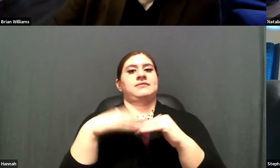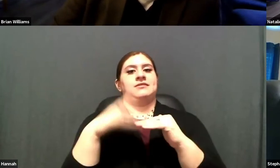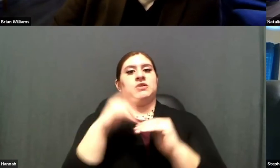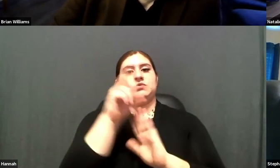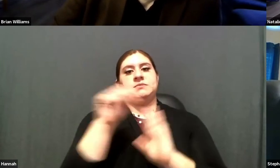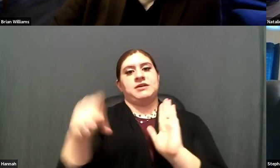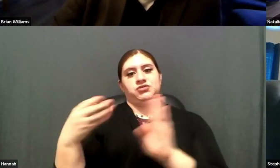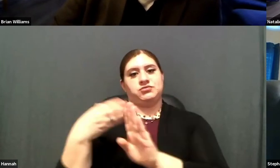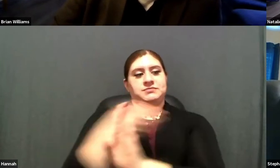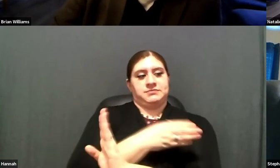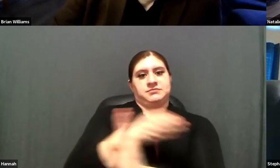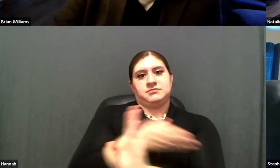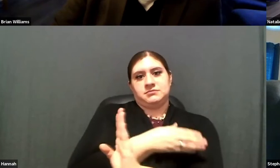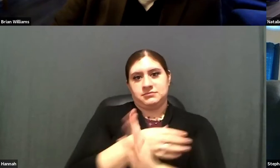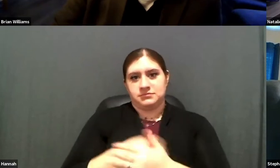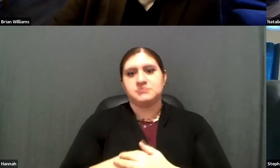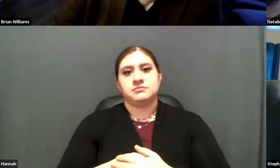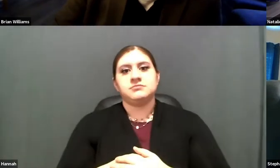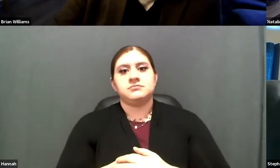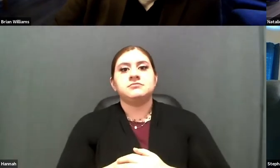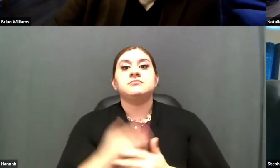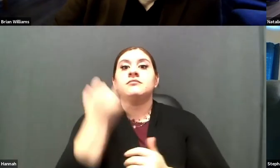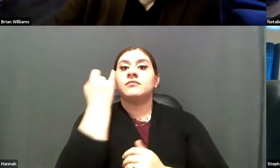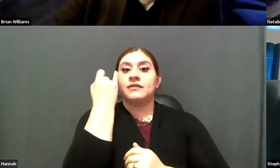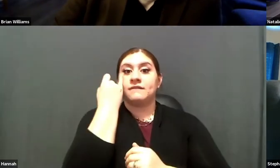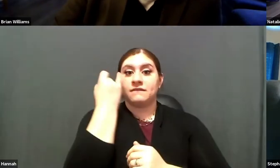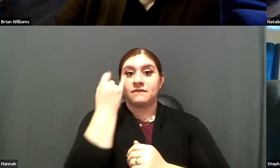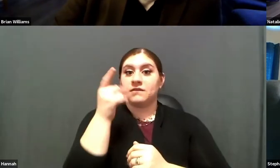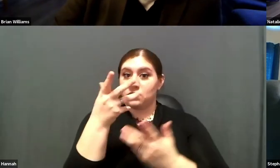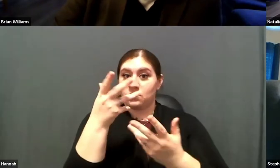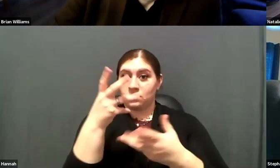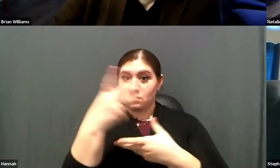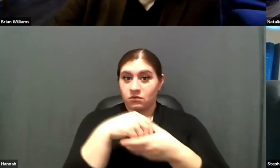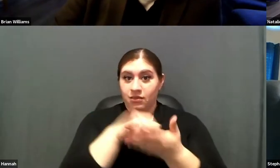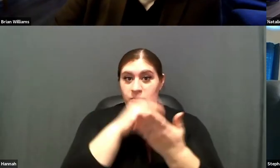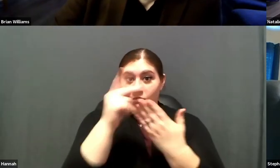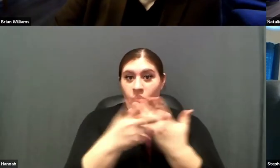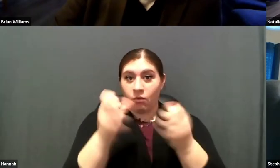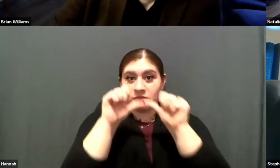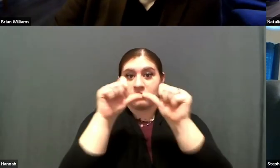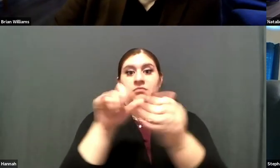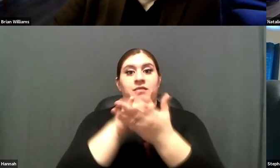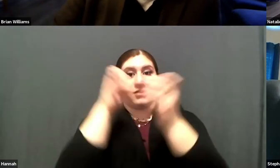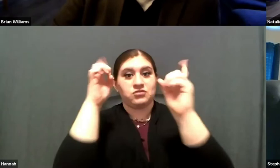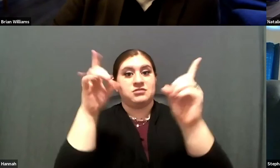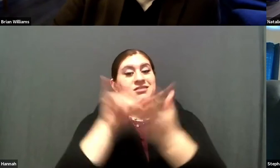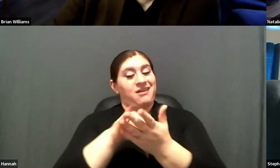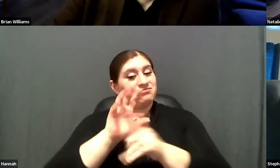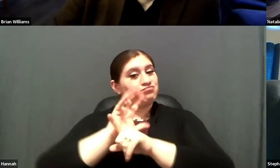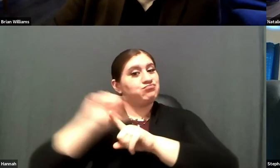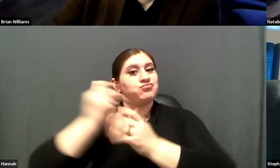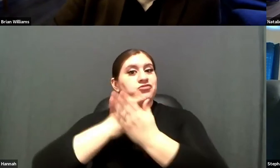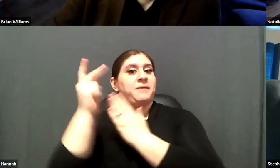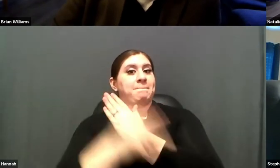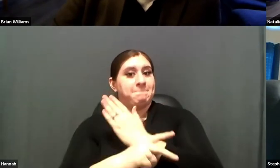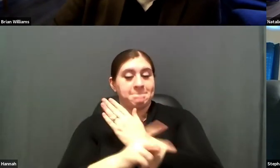2 semesters. So definitely if you're looking for a program and wanting to continue your education, and this is an outstanding program to do that,